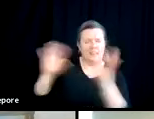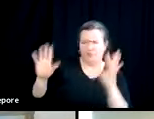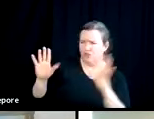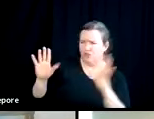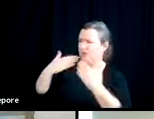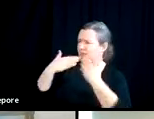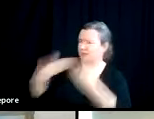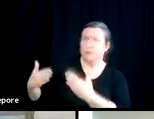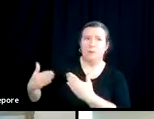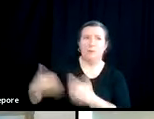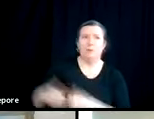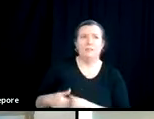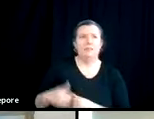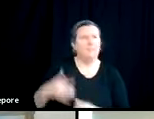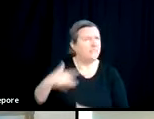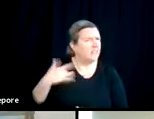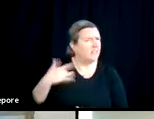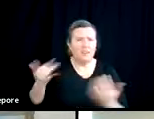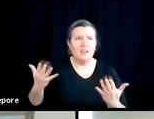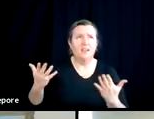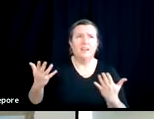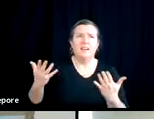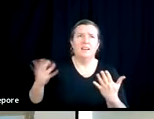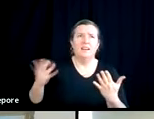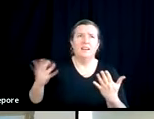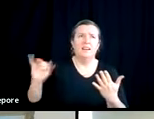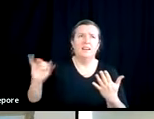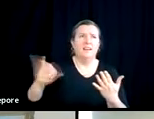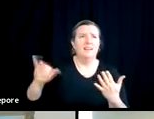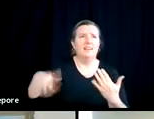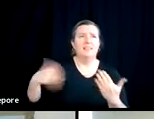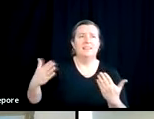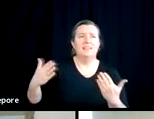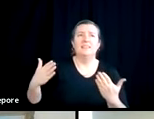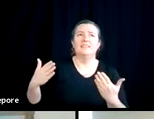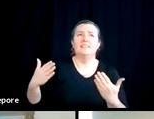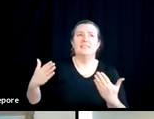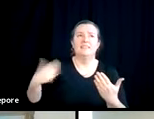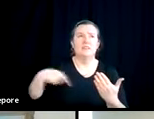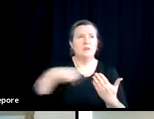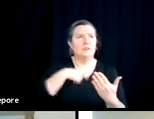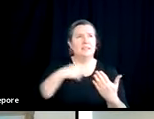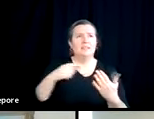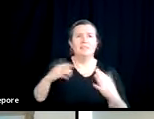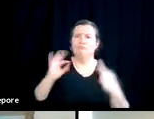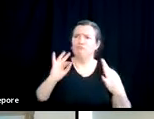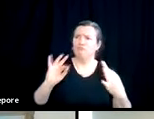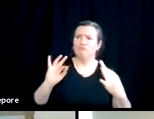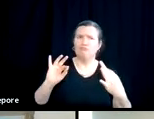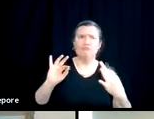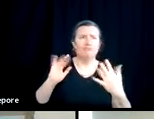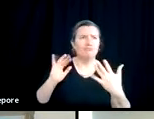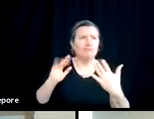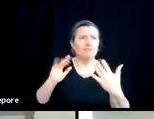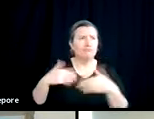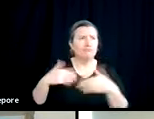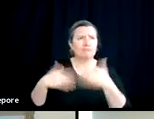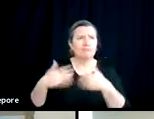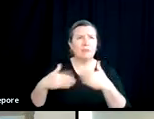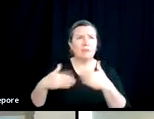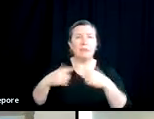we're in one of those. Last winter we were in a positive groove, where it felt like we had near misses, but we stayed pretty